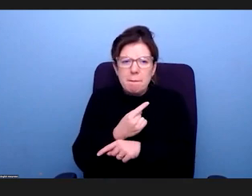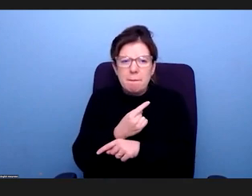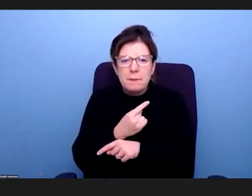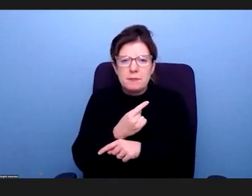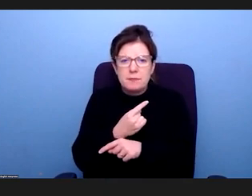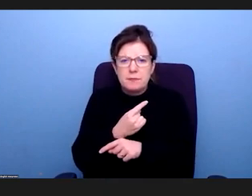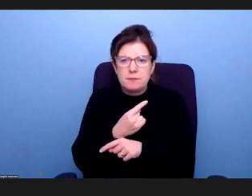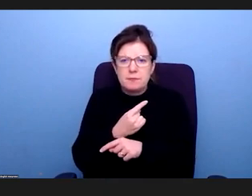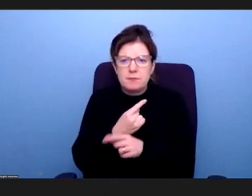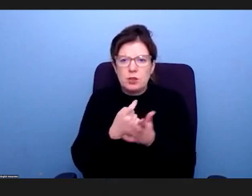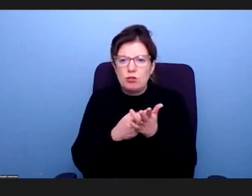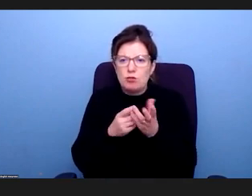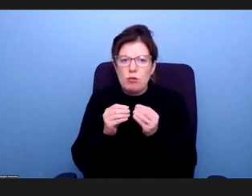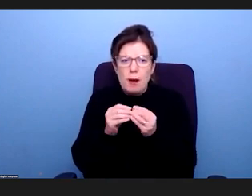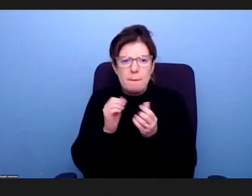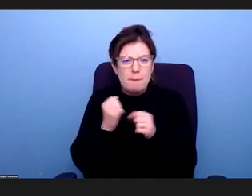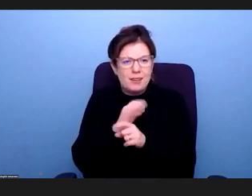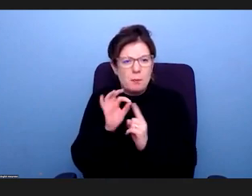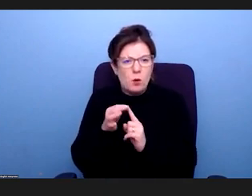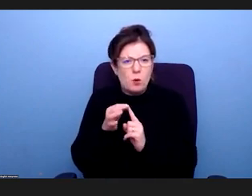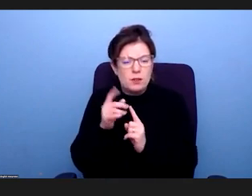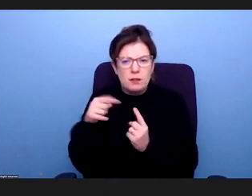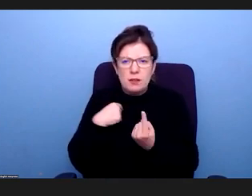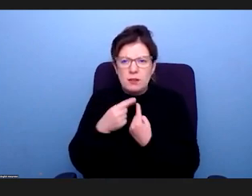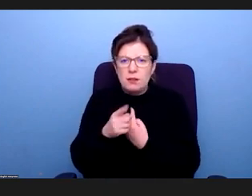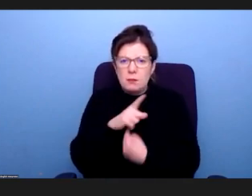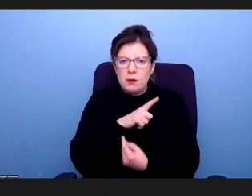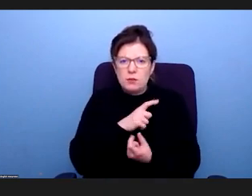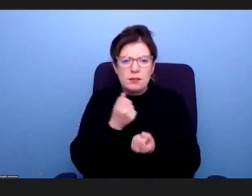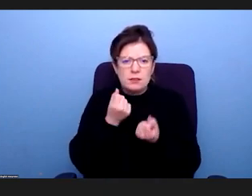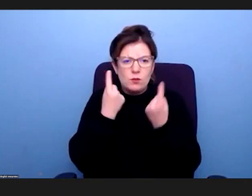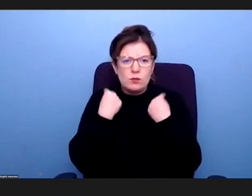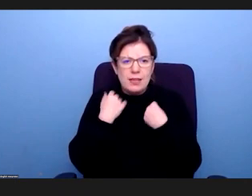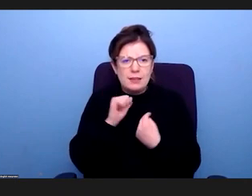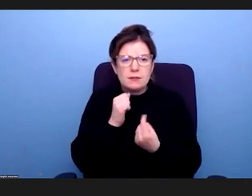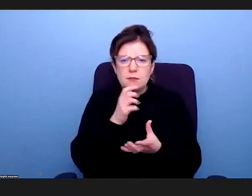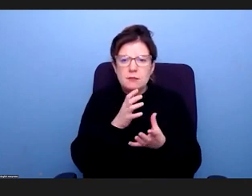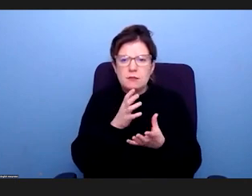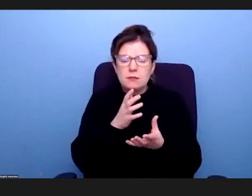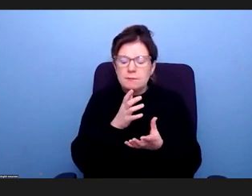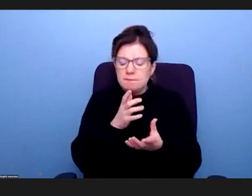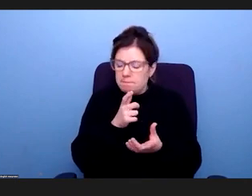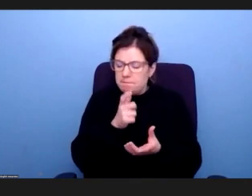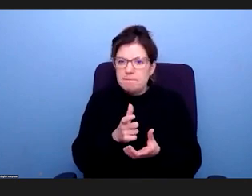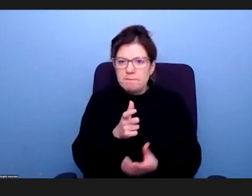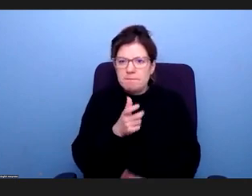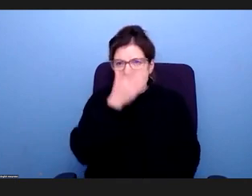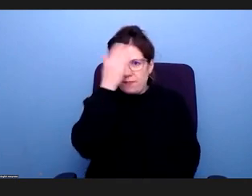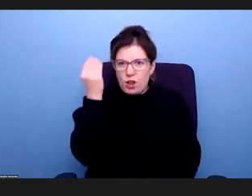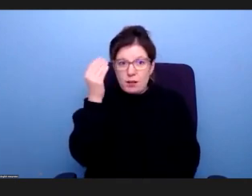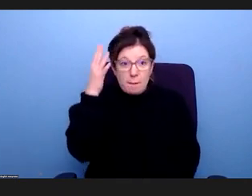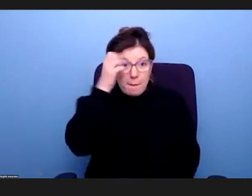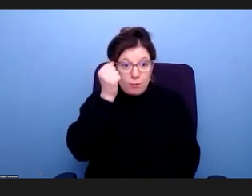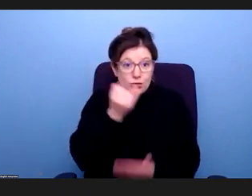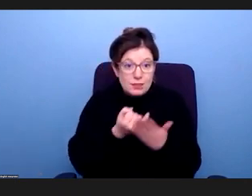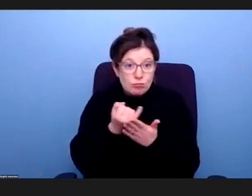that Rob made, which I wanted to come back on because I didn't understand the point. And now I've completely forgotten what he said because my memory is so